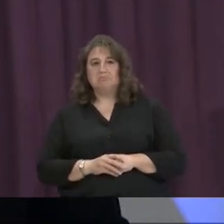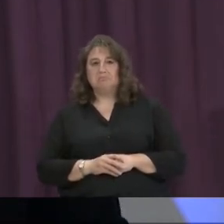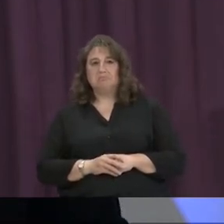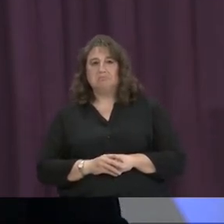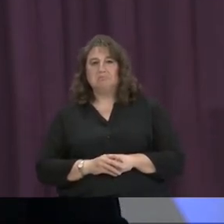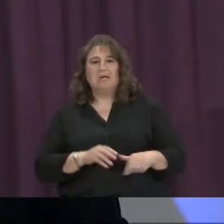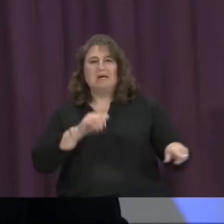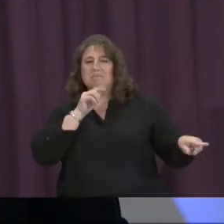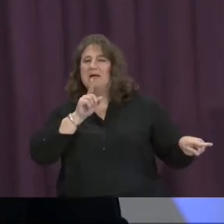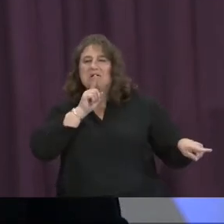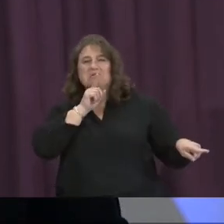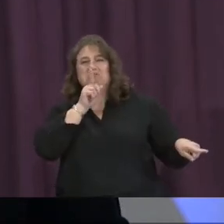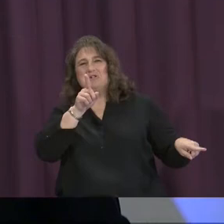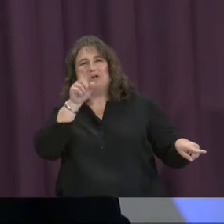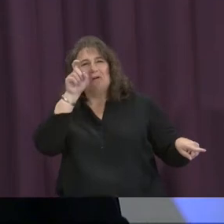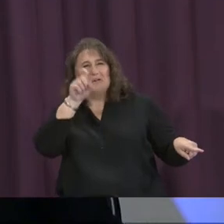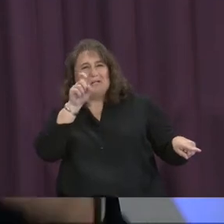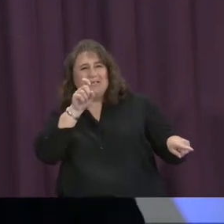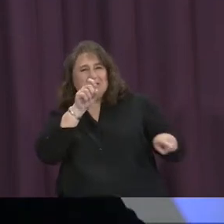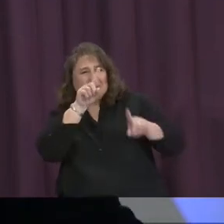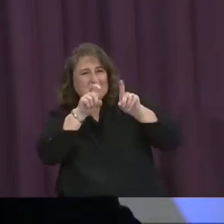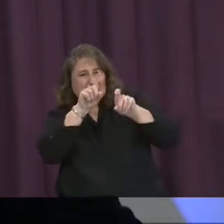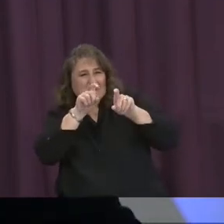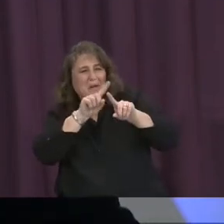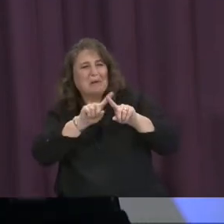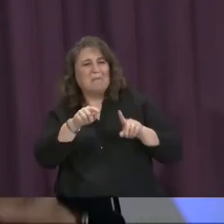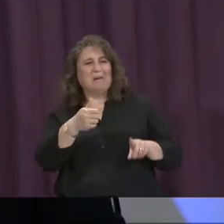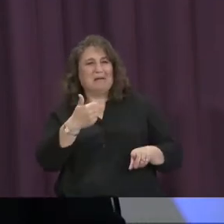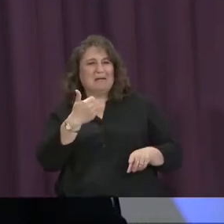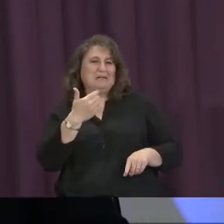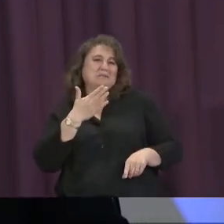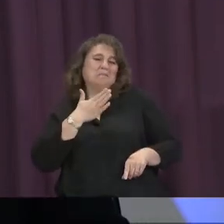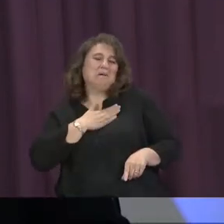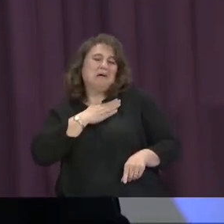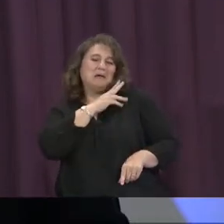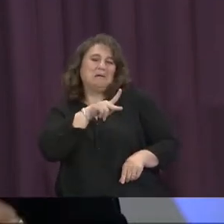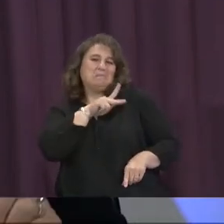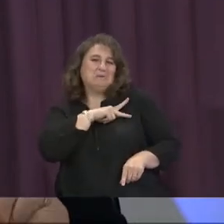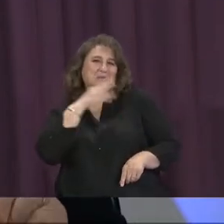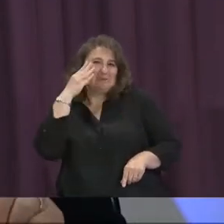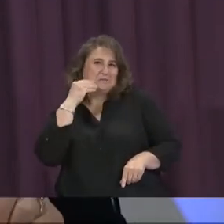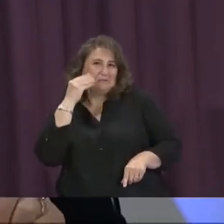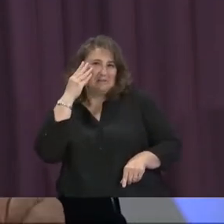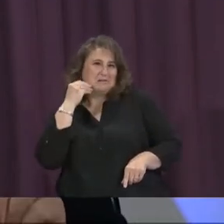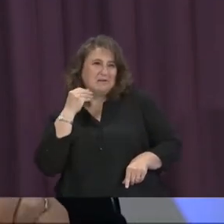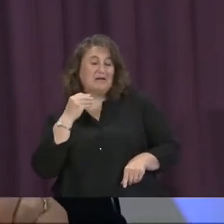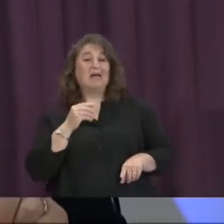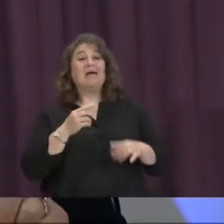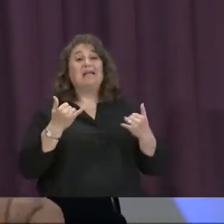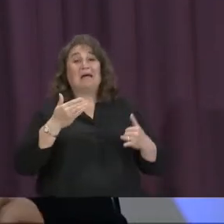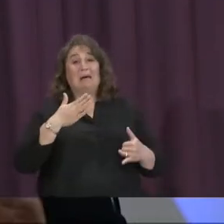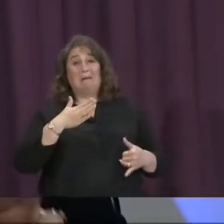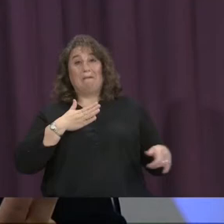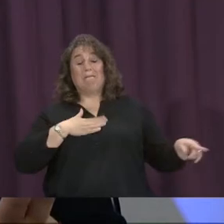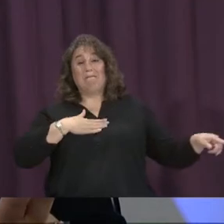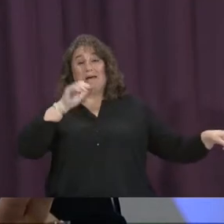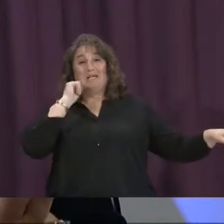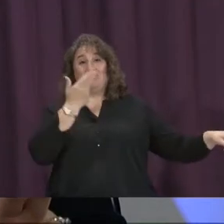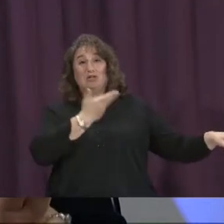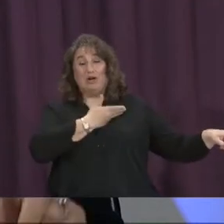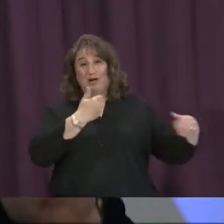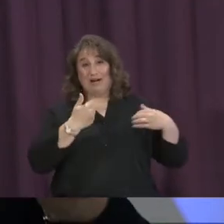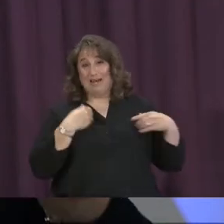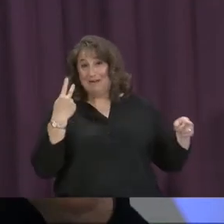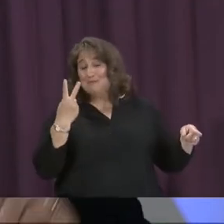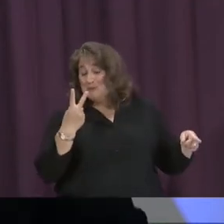would question it so much. But maybe that's just from a personal preference. Mm-hmm. Okay. Now, have children. I have daughters, too. So I'm not sure.